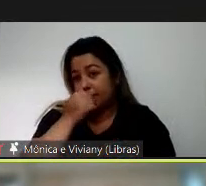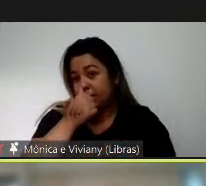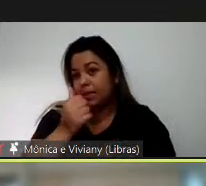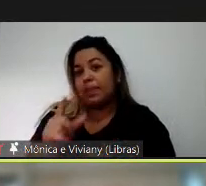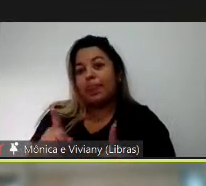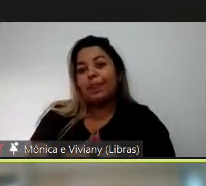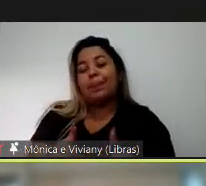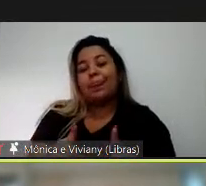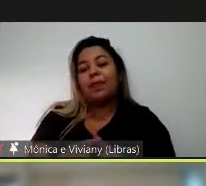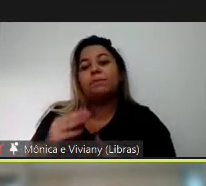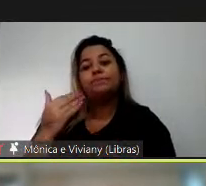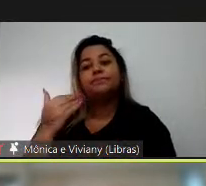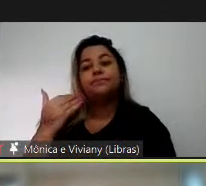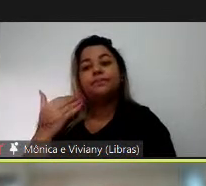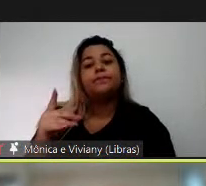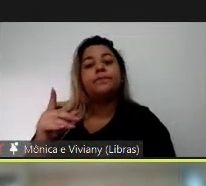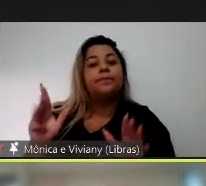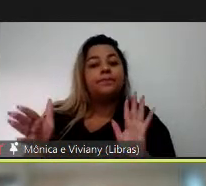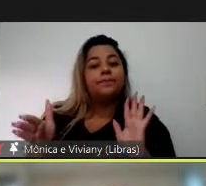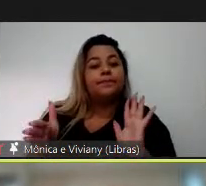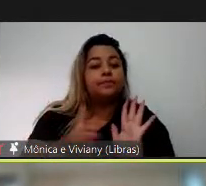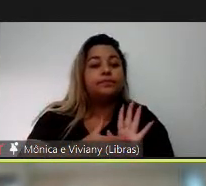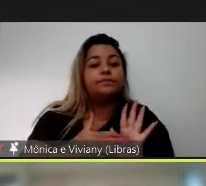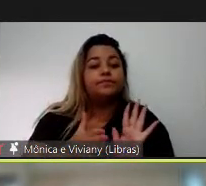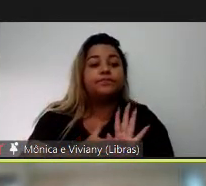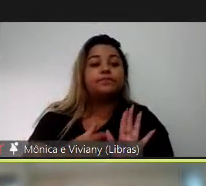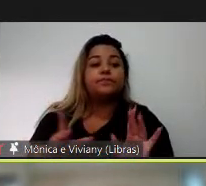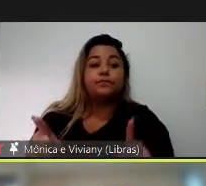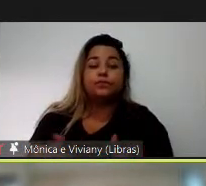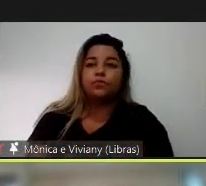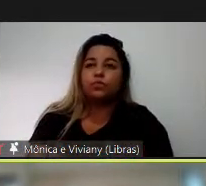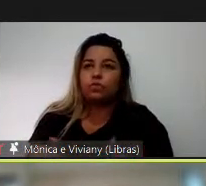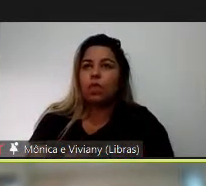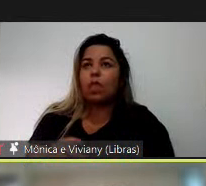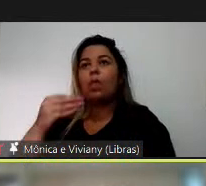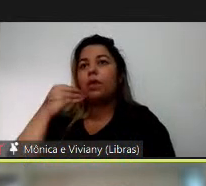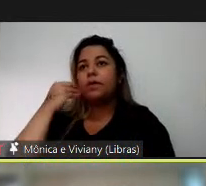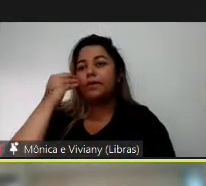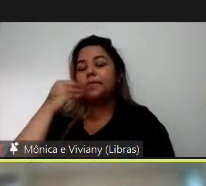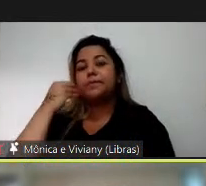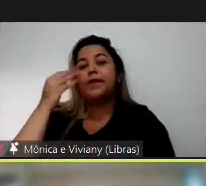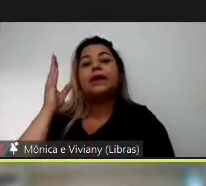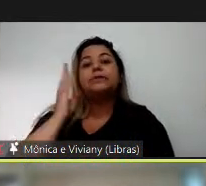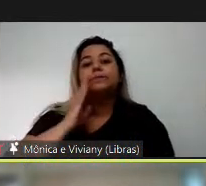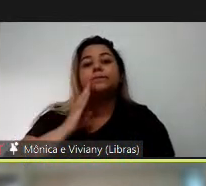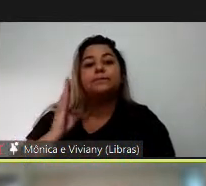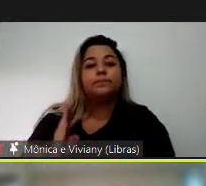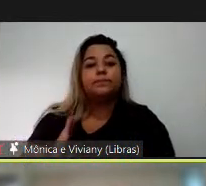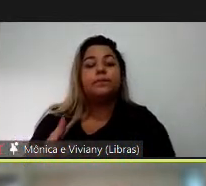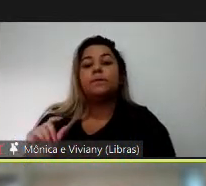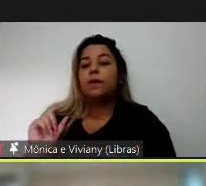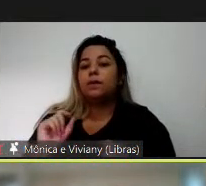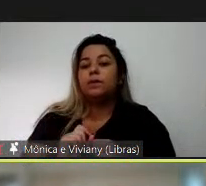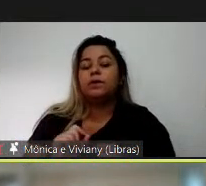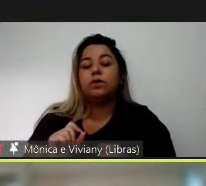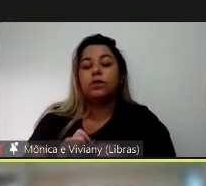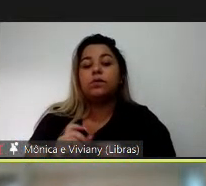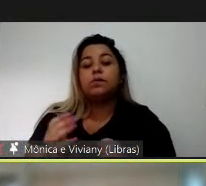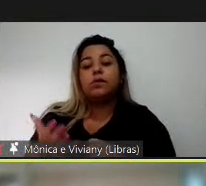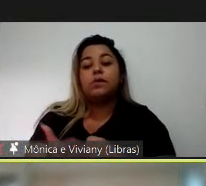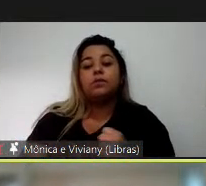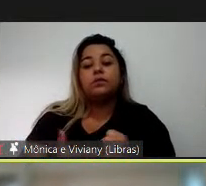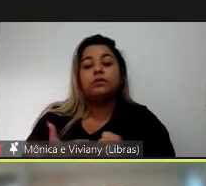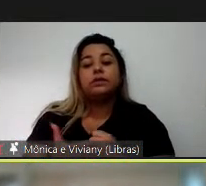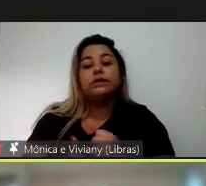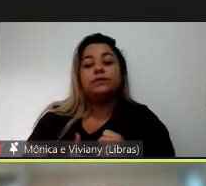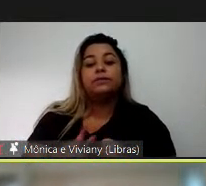municipalities, and this proposal of matrix began from the experience that Brazil has been accumulating